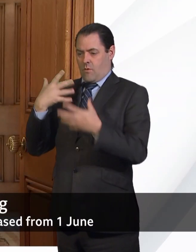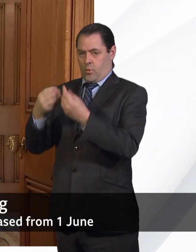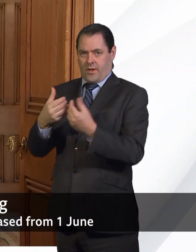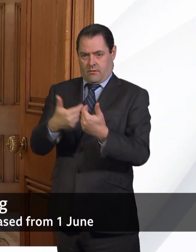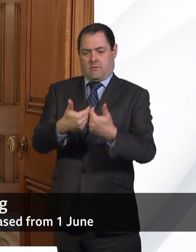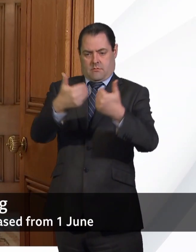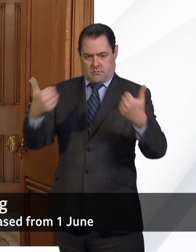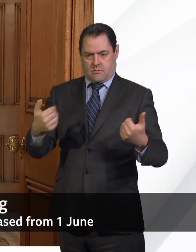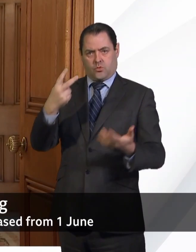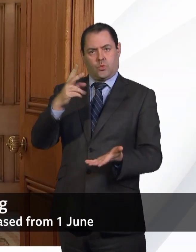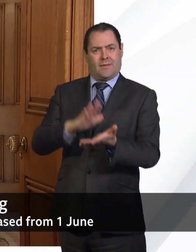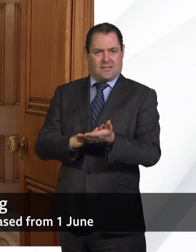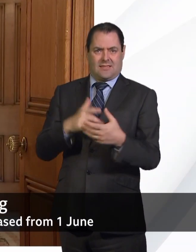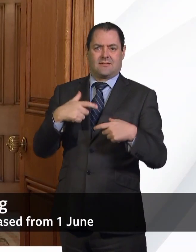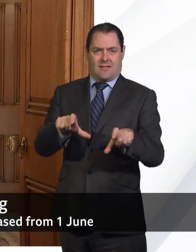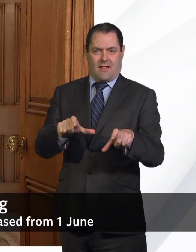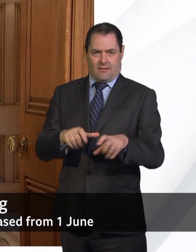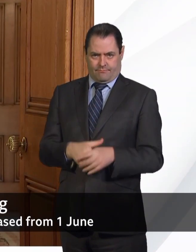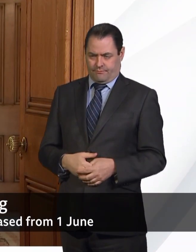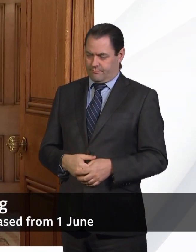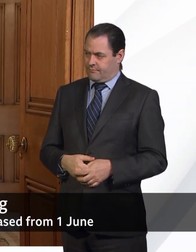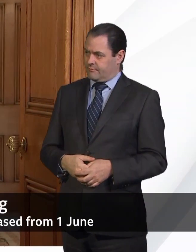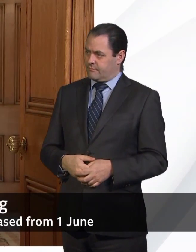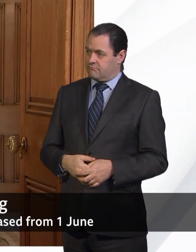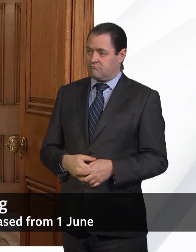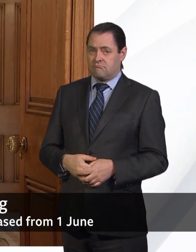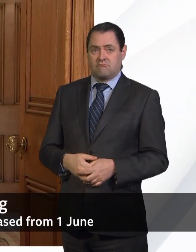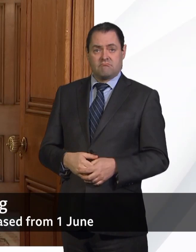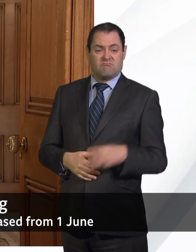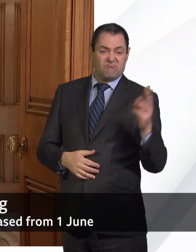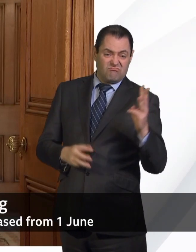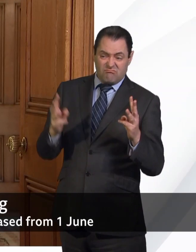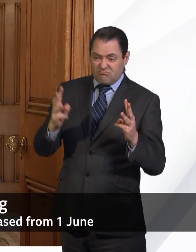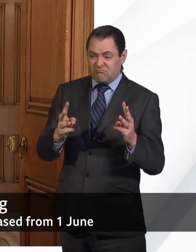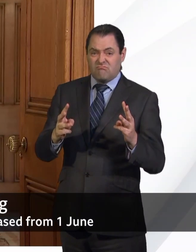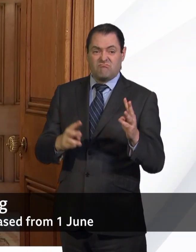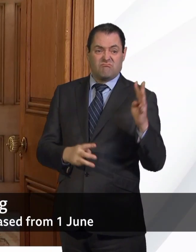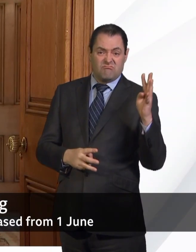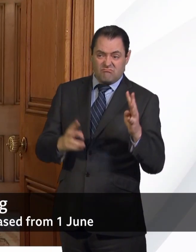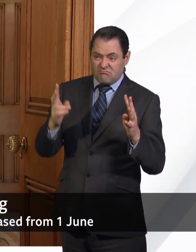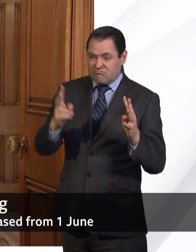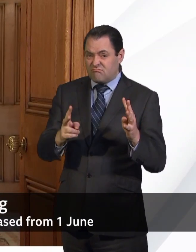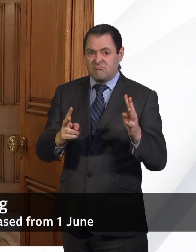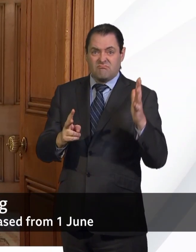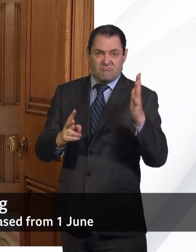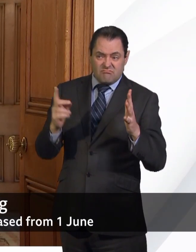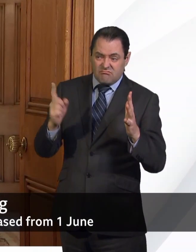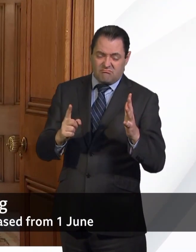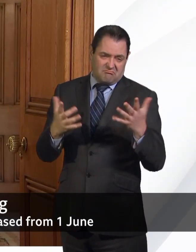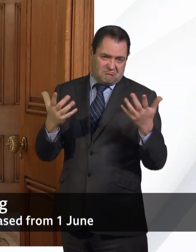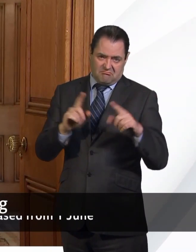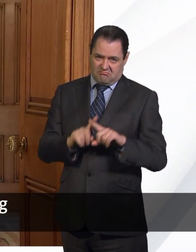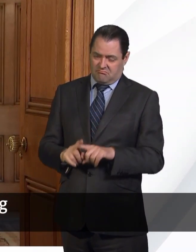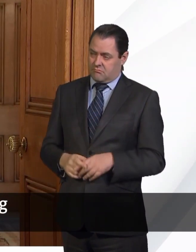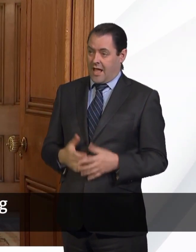observe social distancing rules by staying 2 meters apart. At the moment, as you know, people can meet in